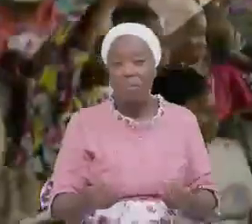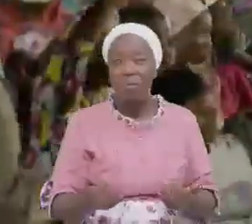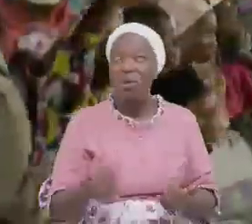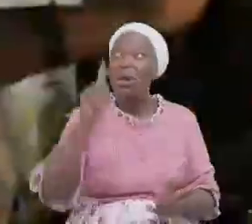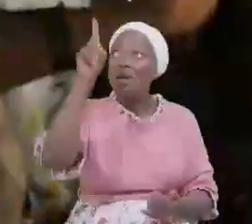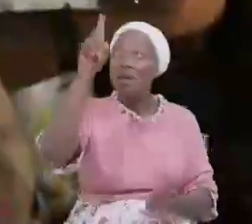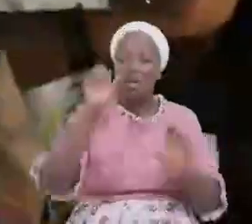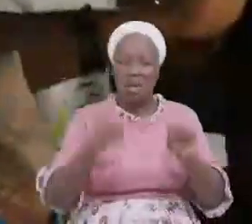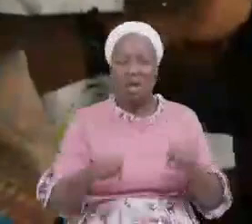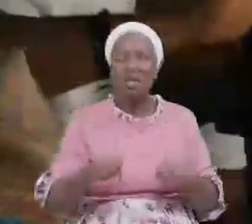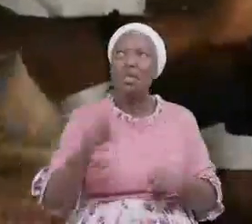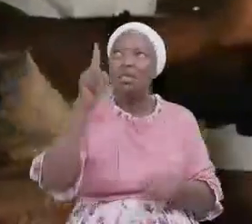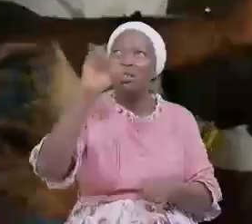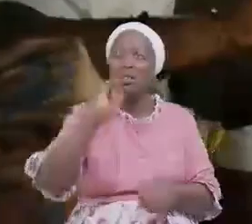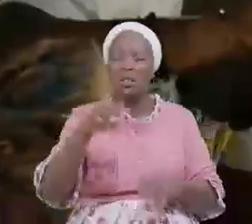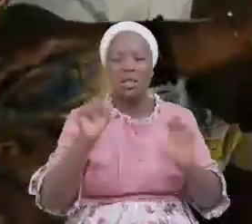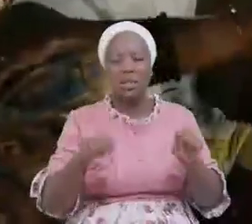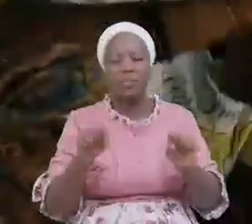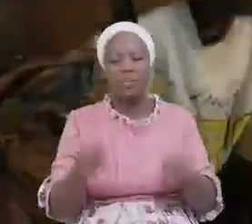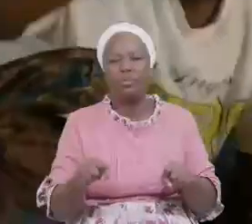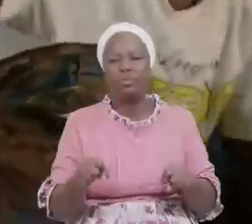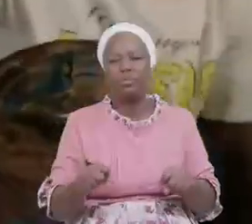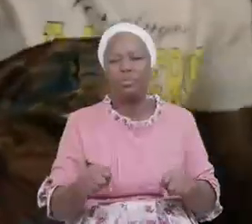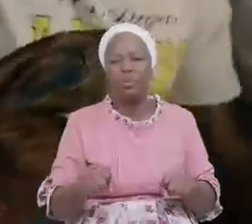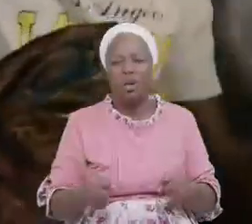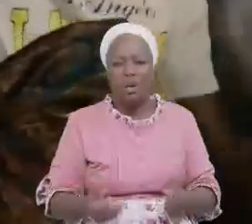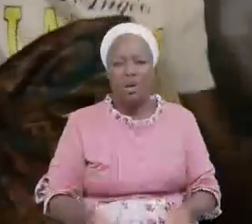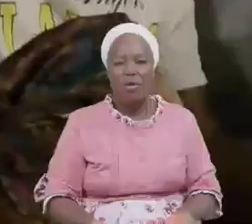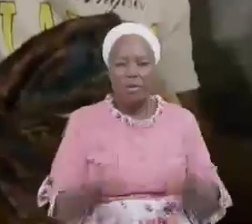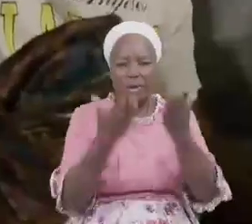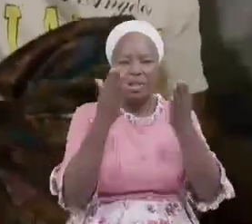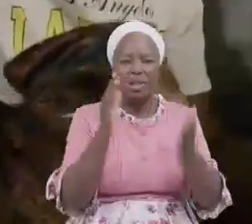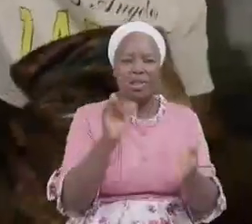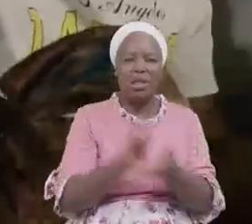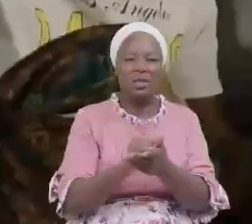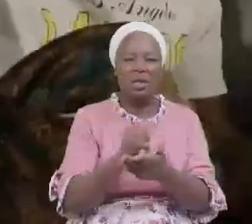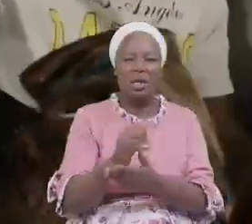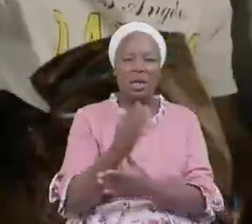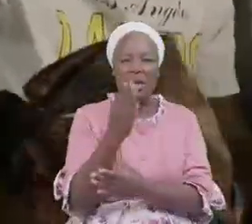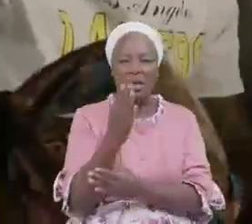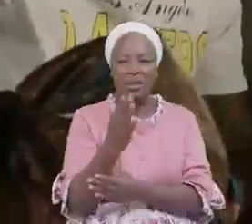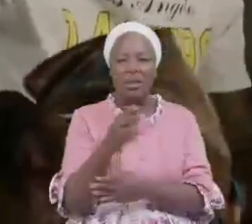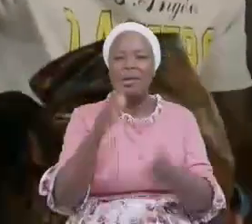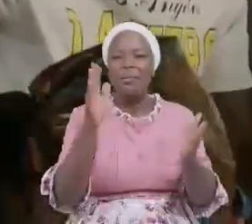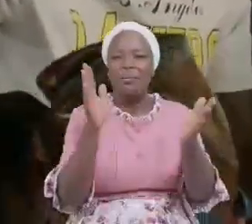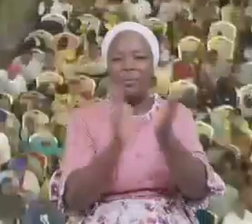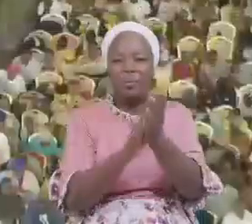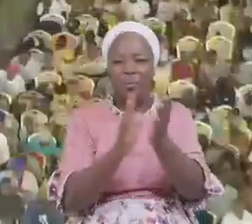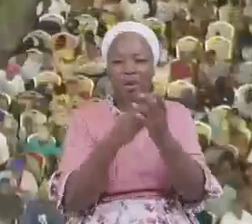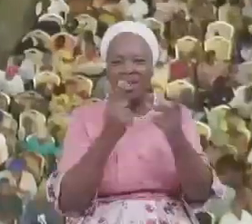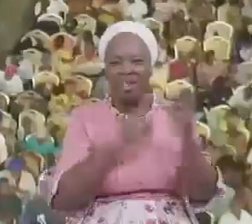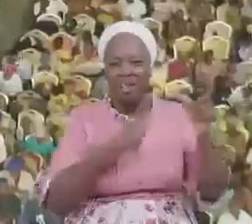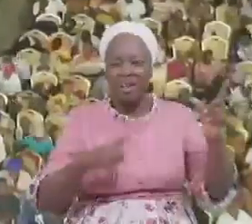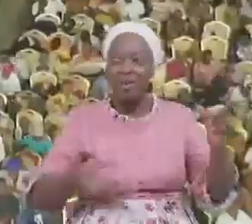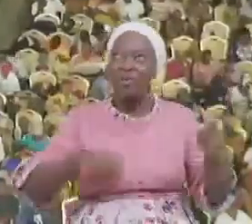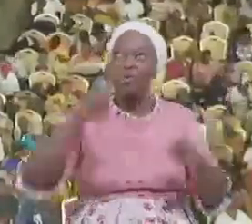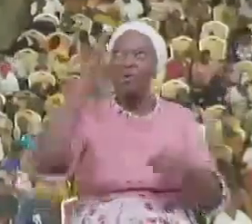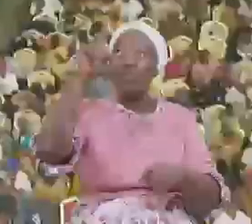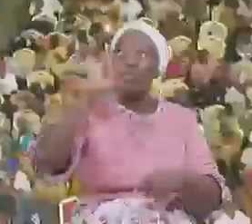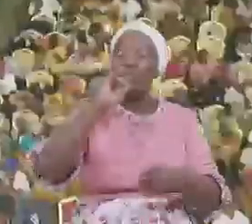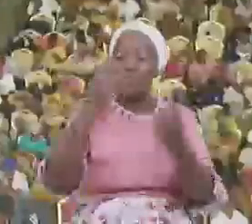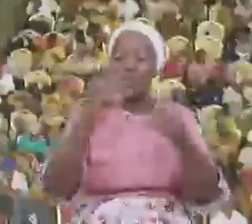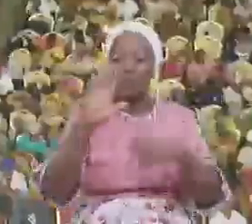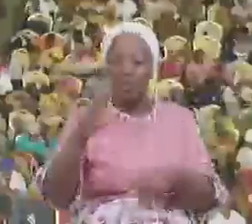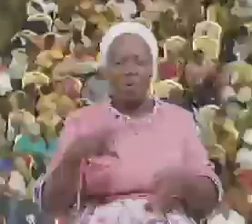he's able. You raise up that hand. Praise the Lord, it's coming your way.